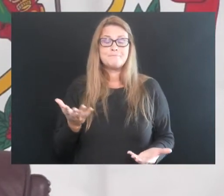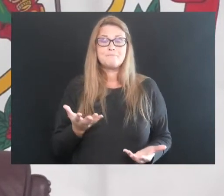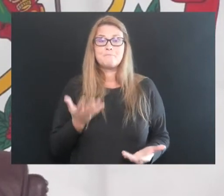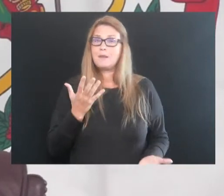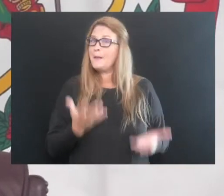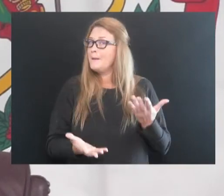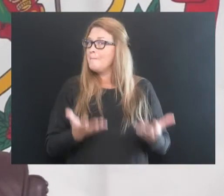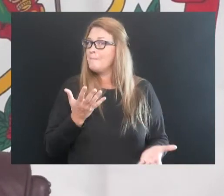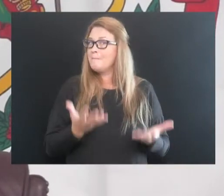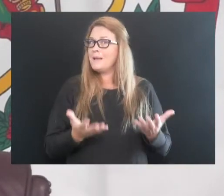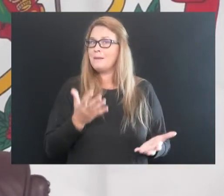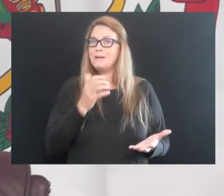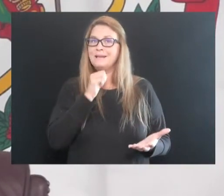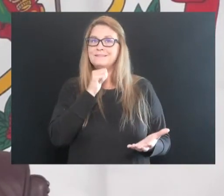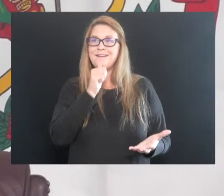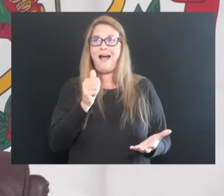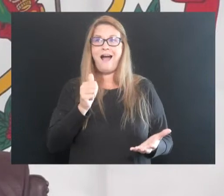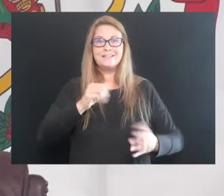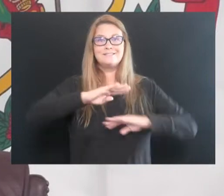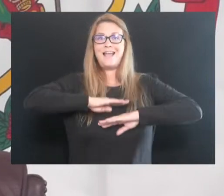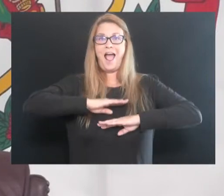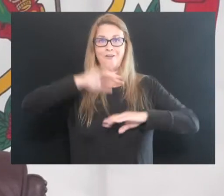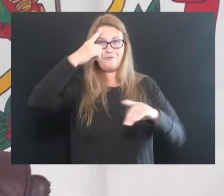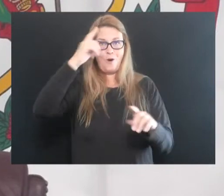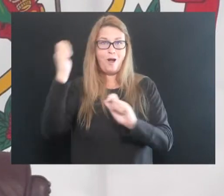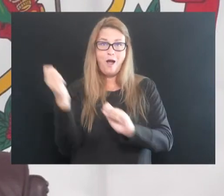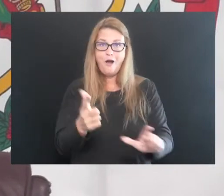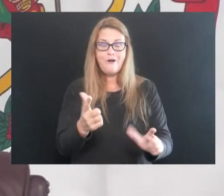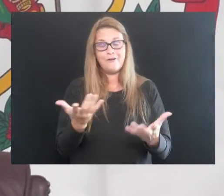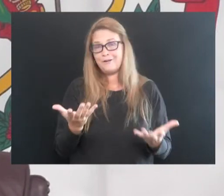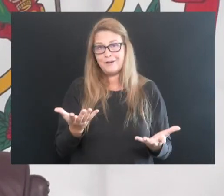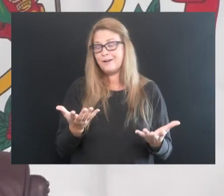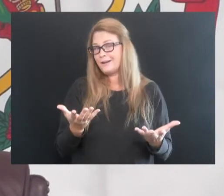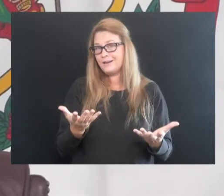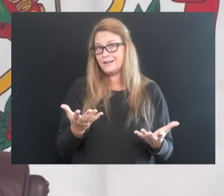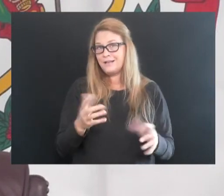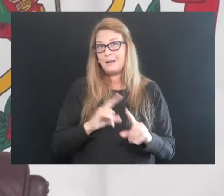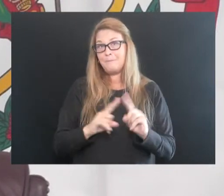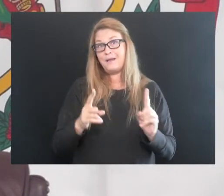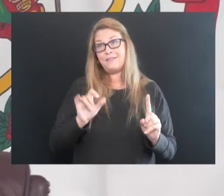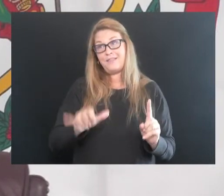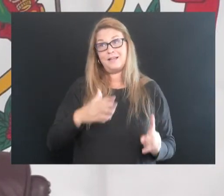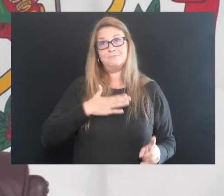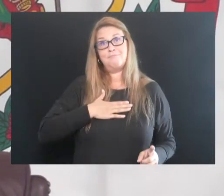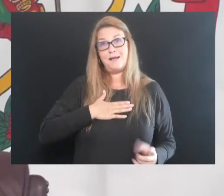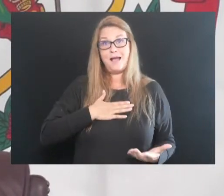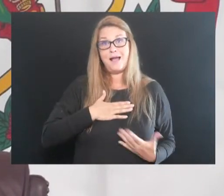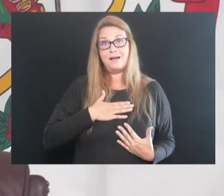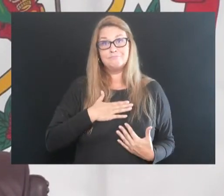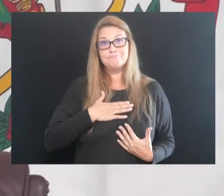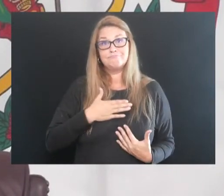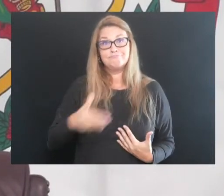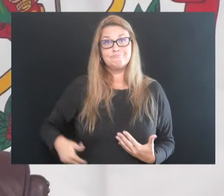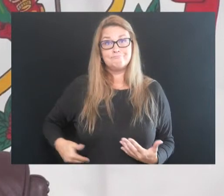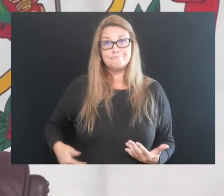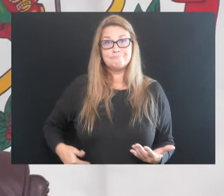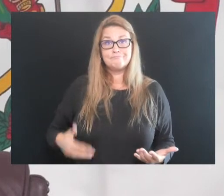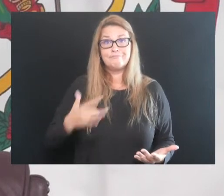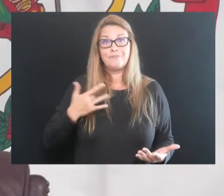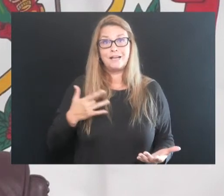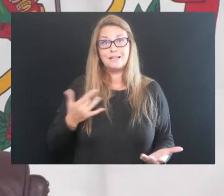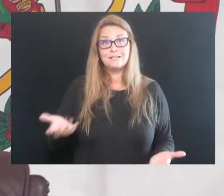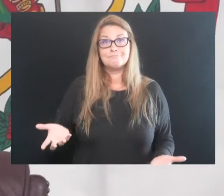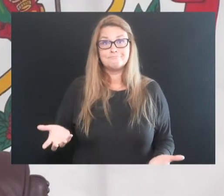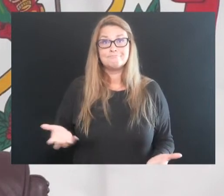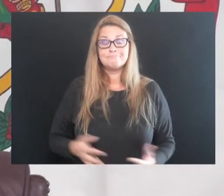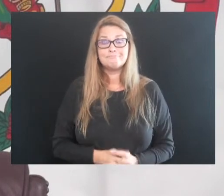may not be what everybody likes. I'm sure it can't be, but that's how I see it. And I'm doing everything in the